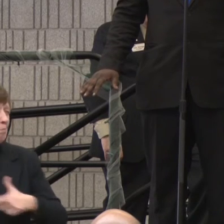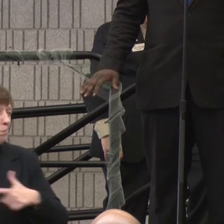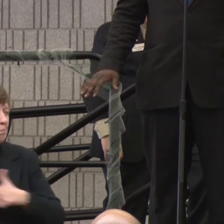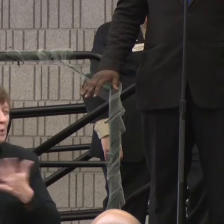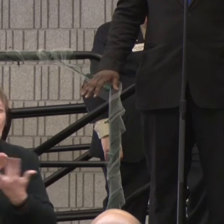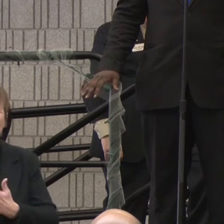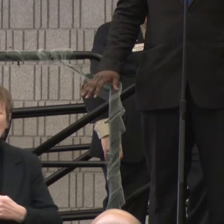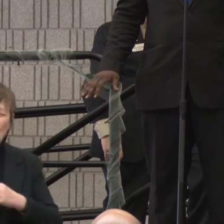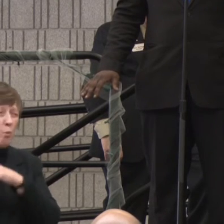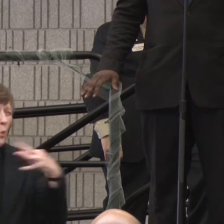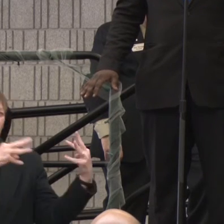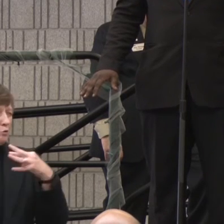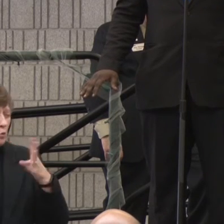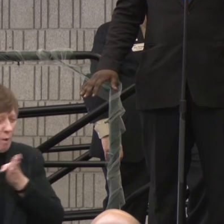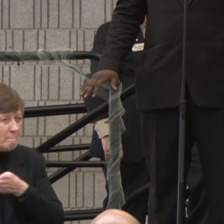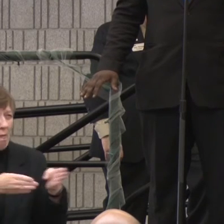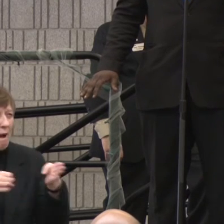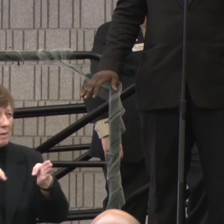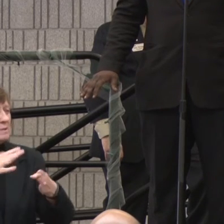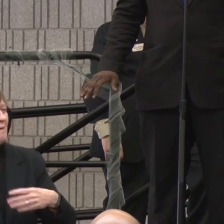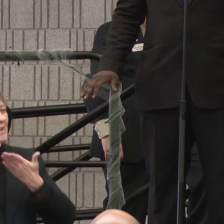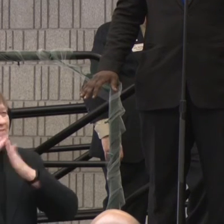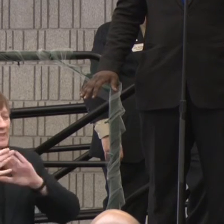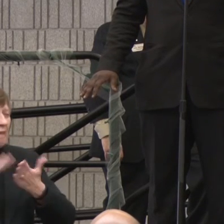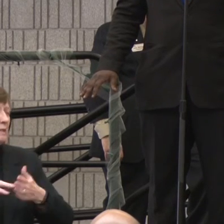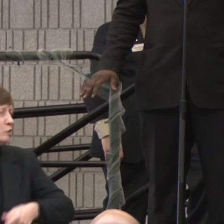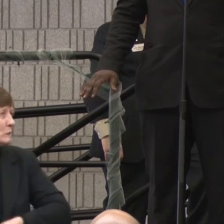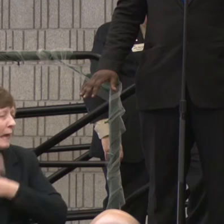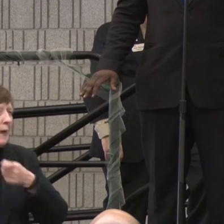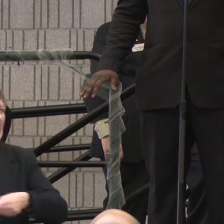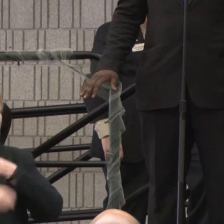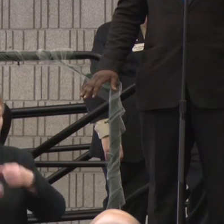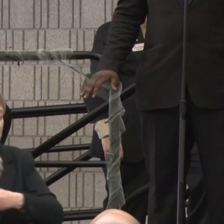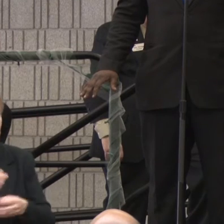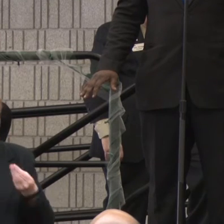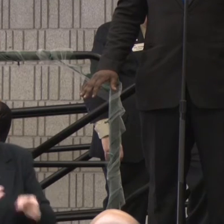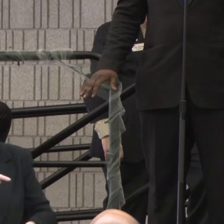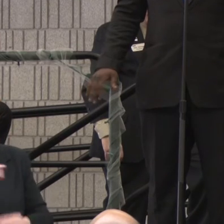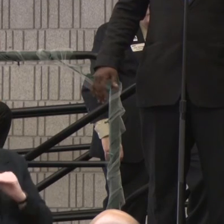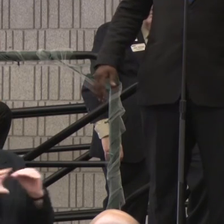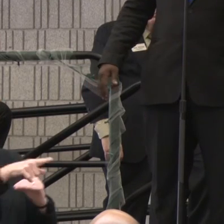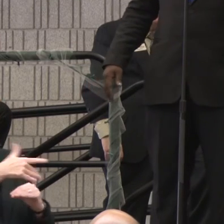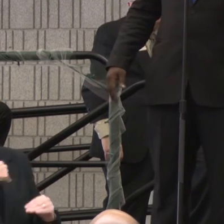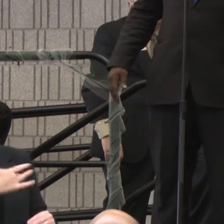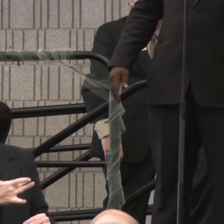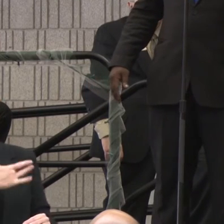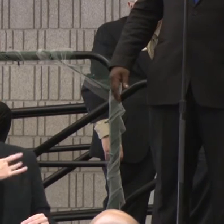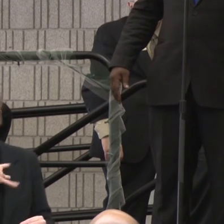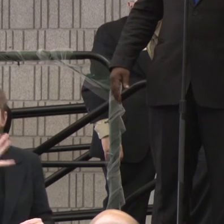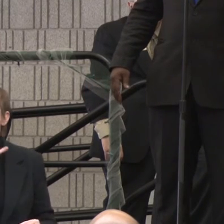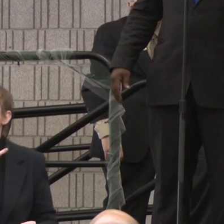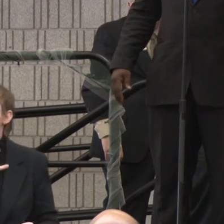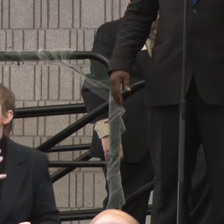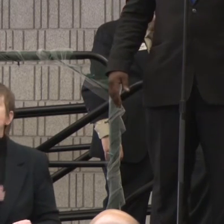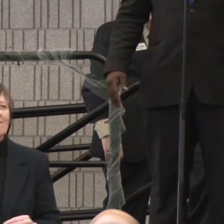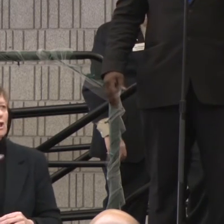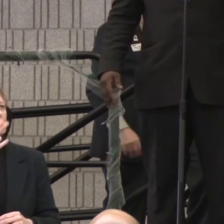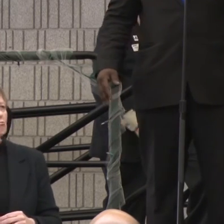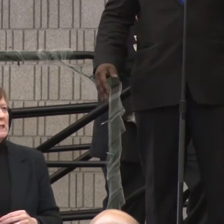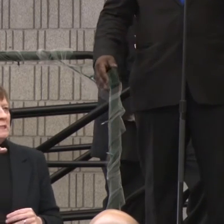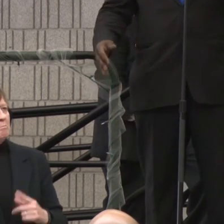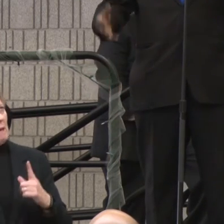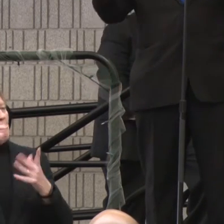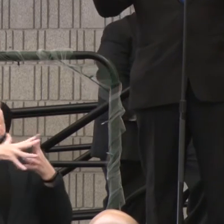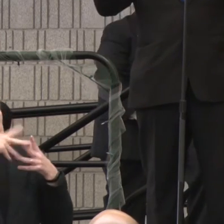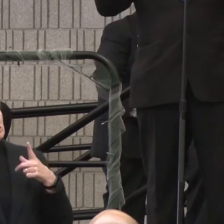war-torn blocks of our village. Decades of spillage taught these lost boys to have heart. Thirsty for cream. You know what I mean. The American